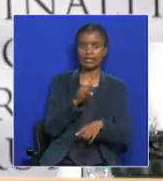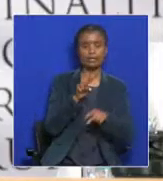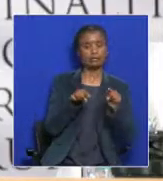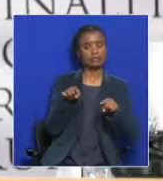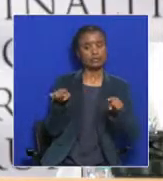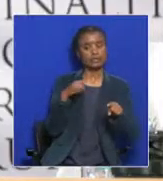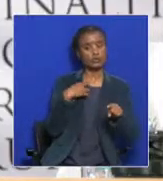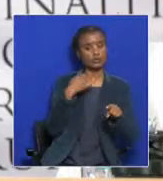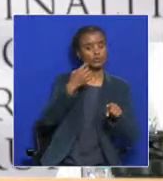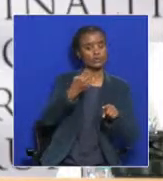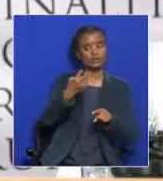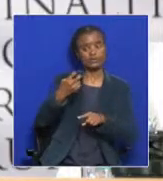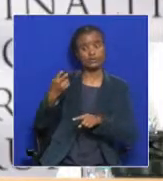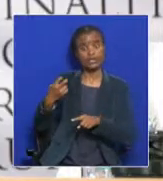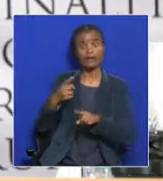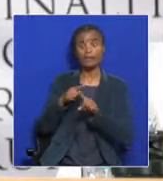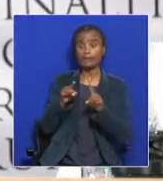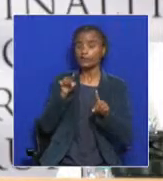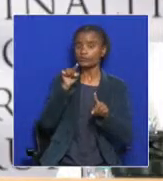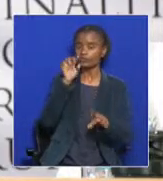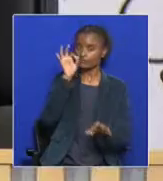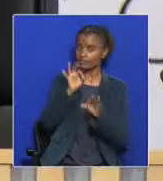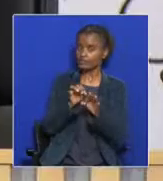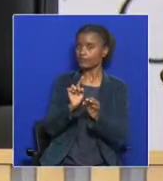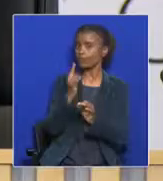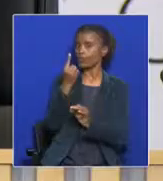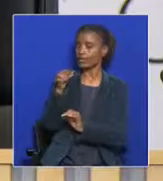to only one place, which is Isipingo?